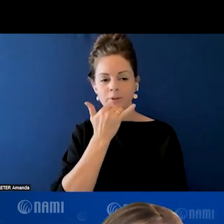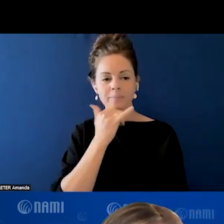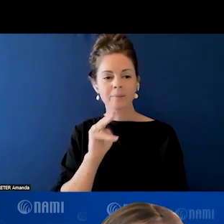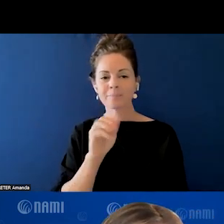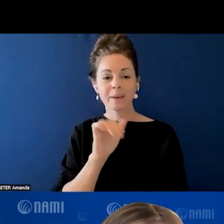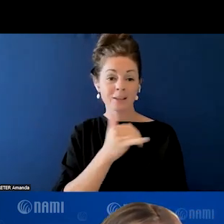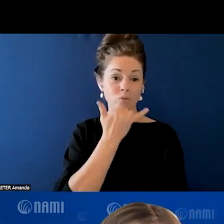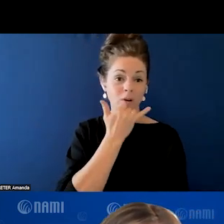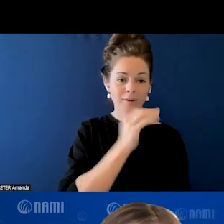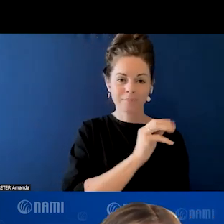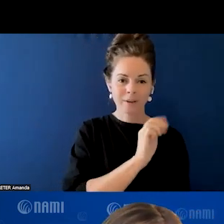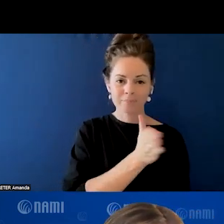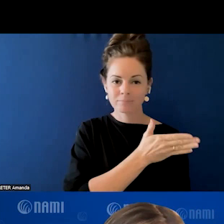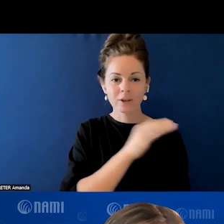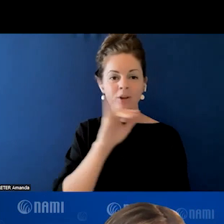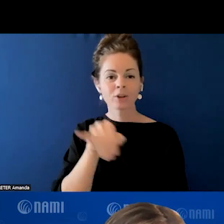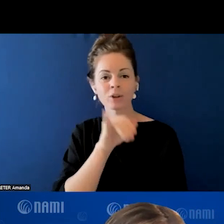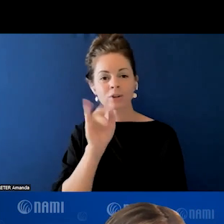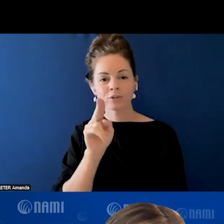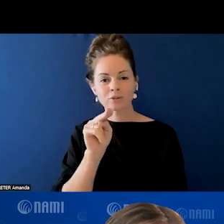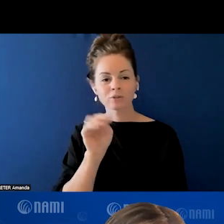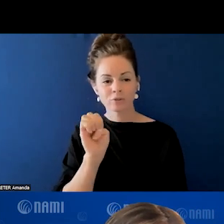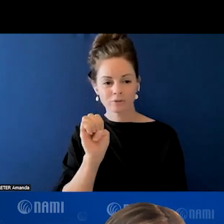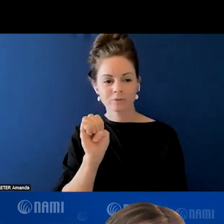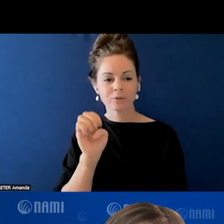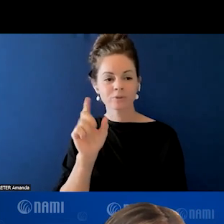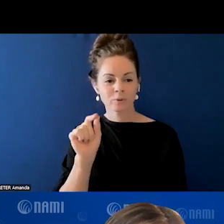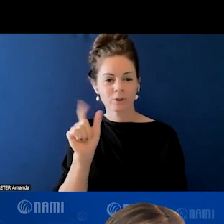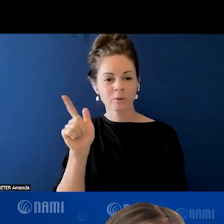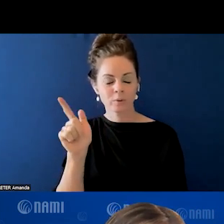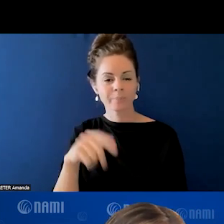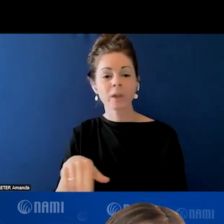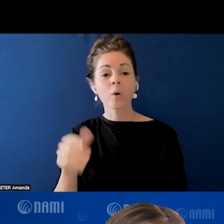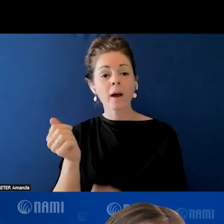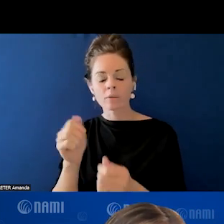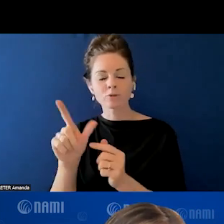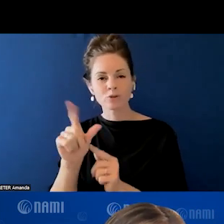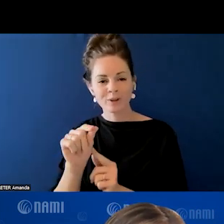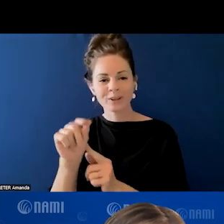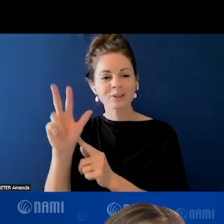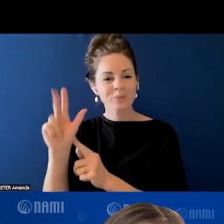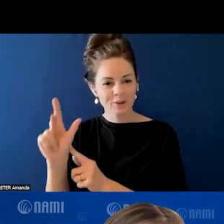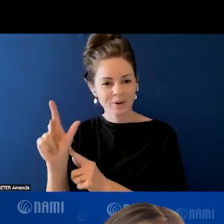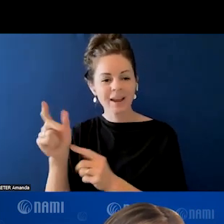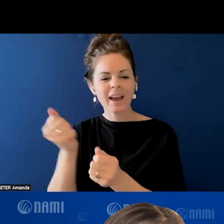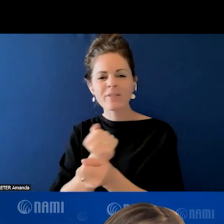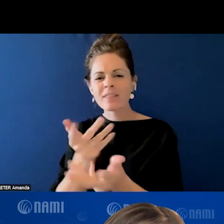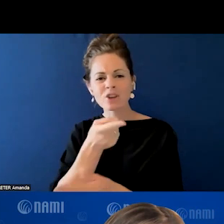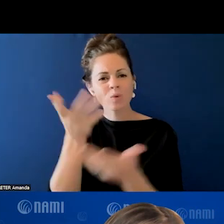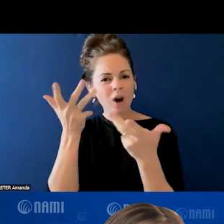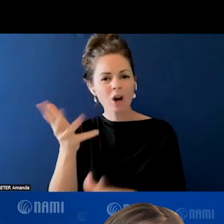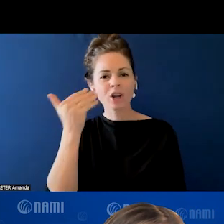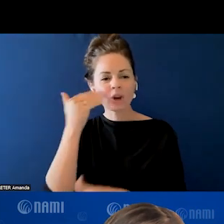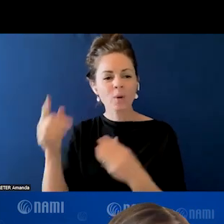there. But we also asked folks, taking into account everything you know about mental health, alcohol and drug problems, and